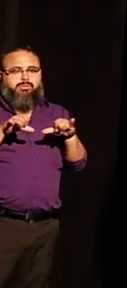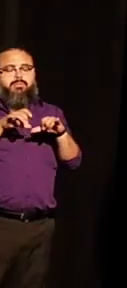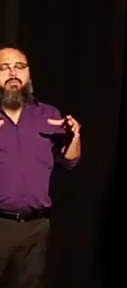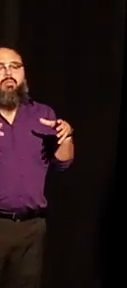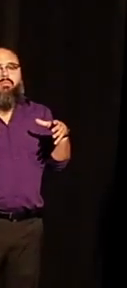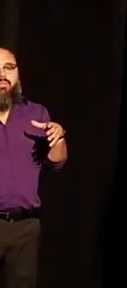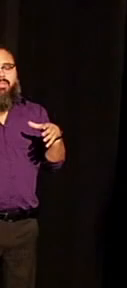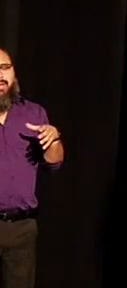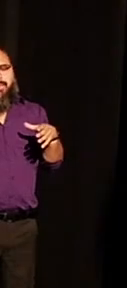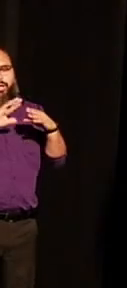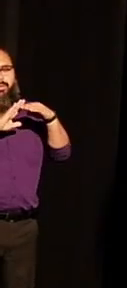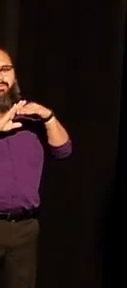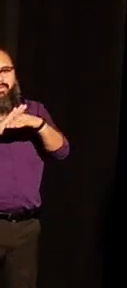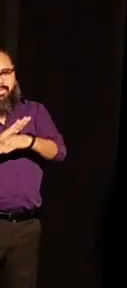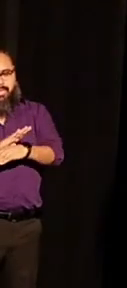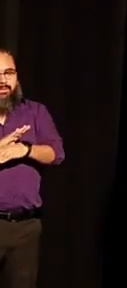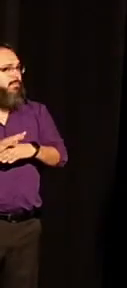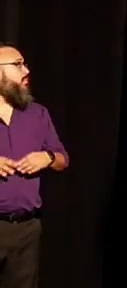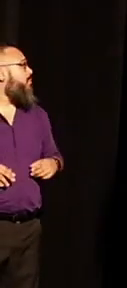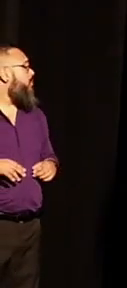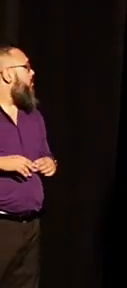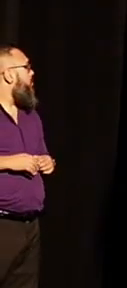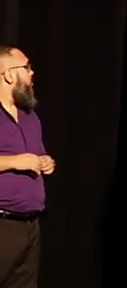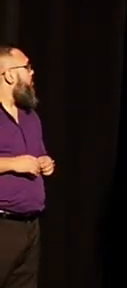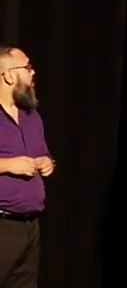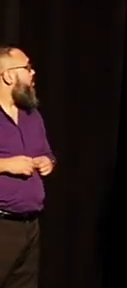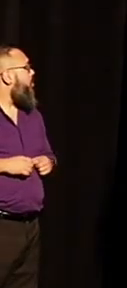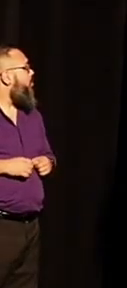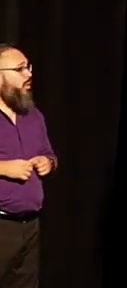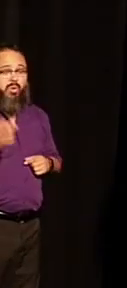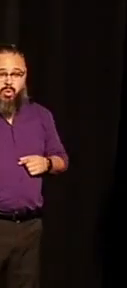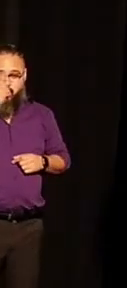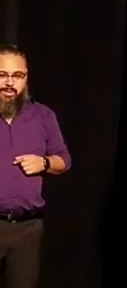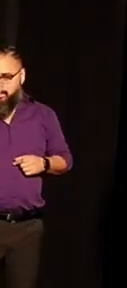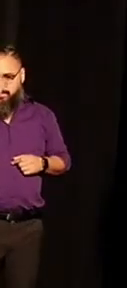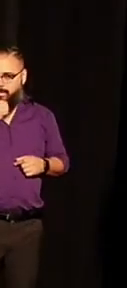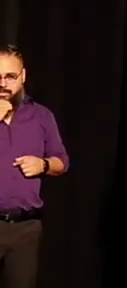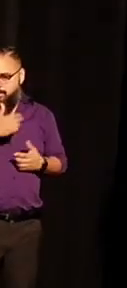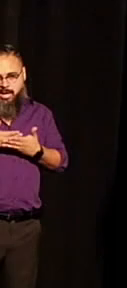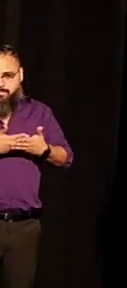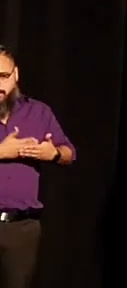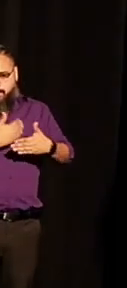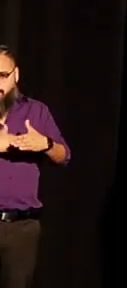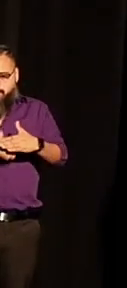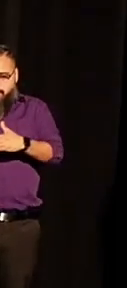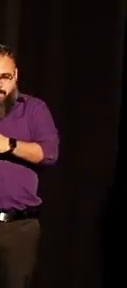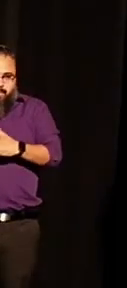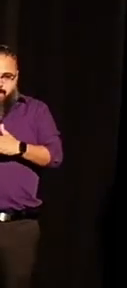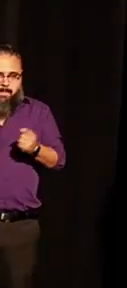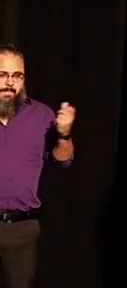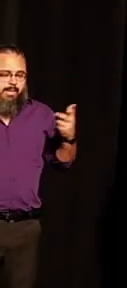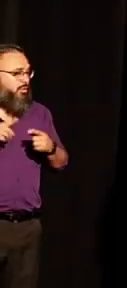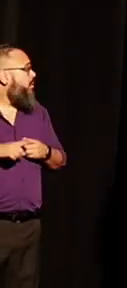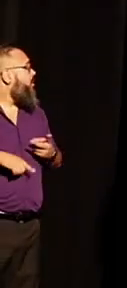slight decline in the population size. This might be because of the low recruitment that we found, might be